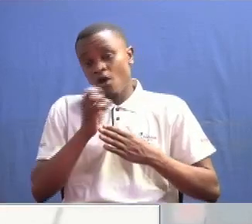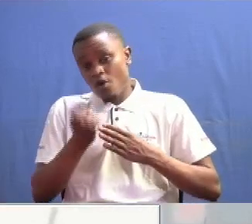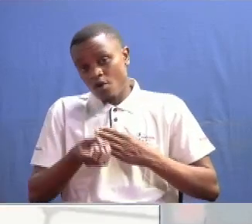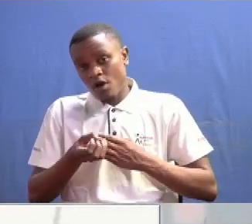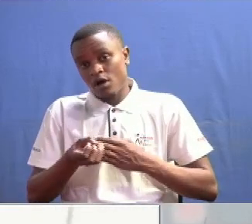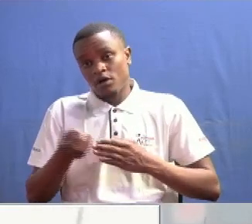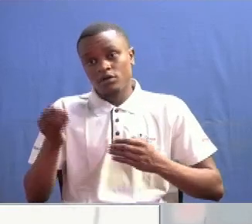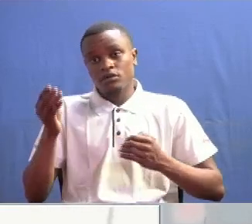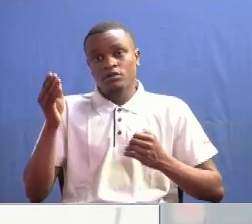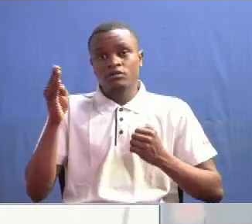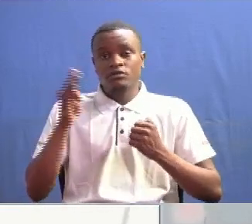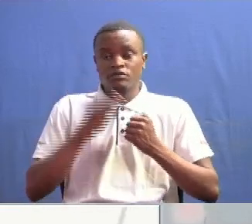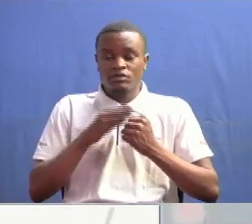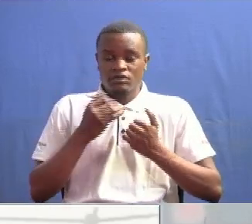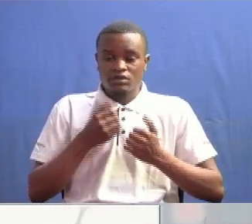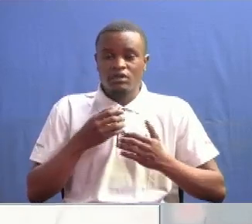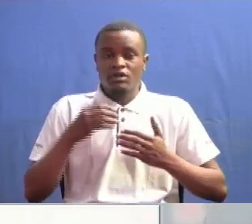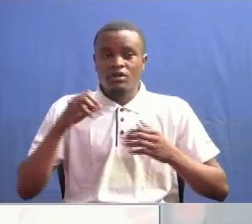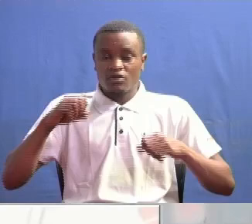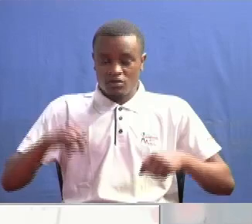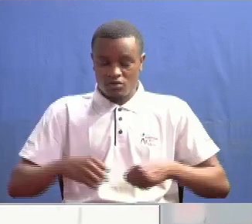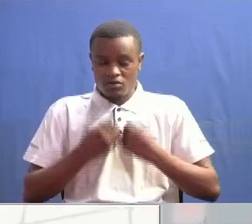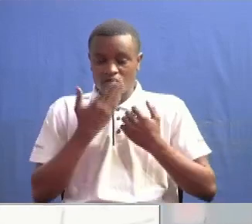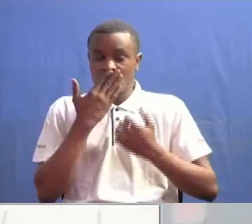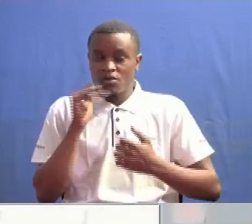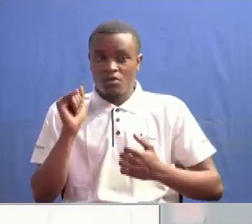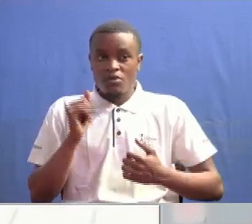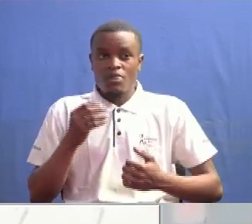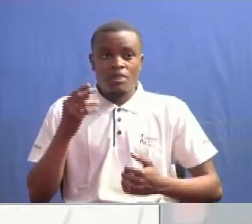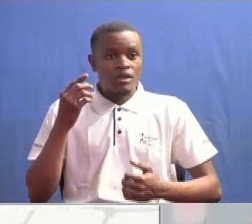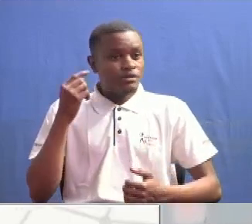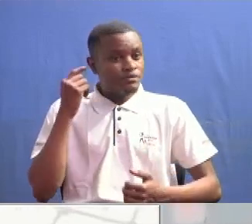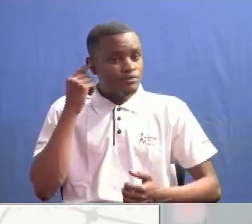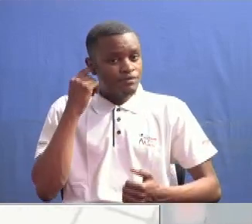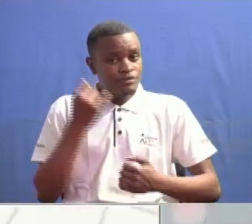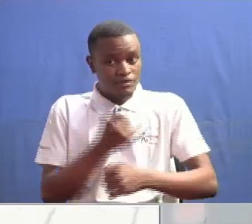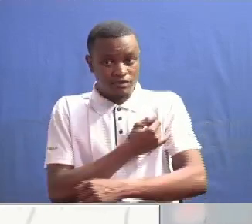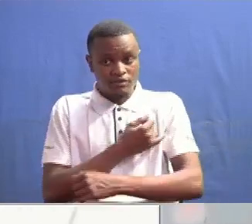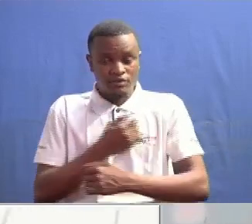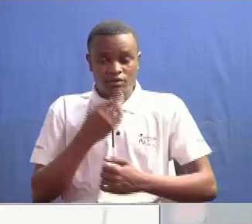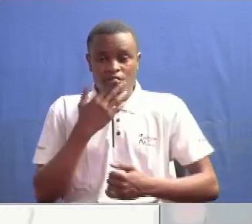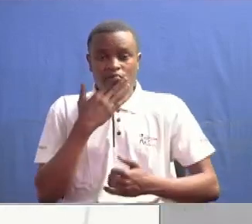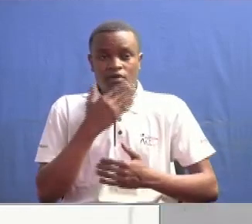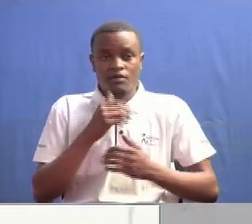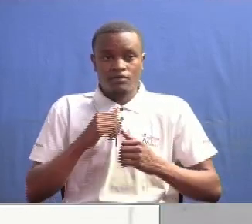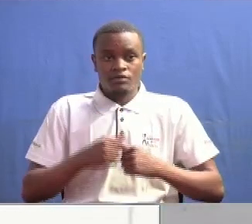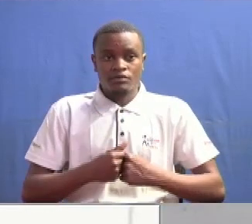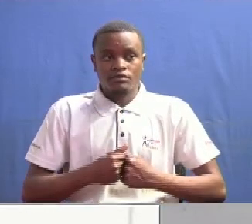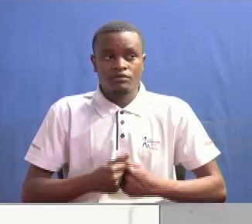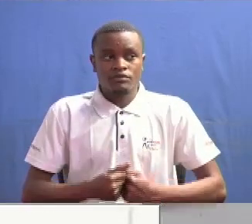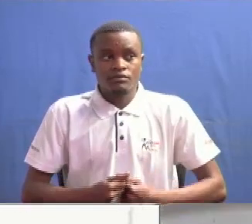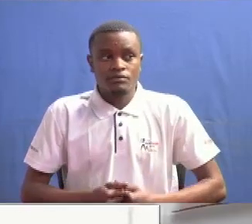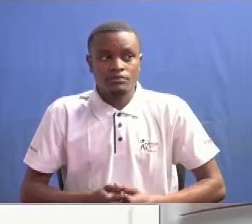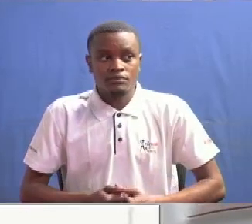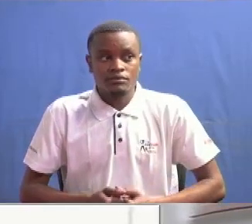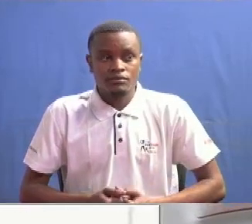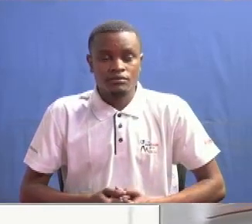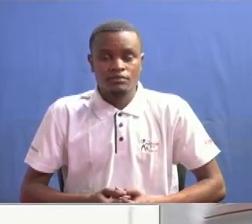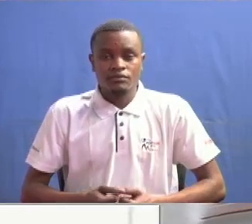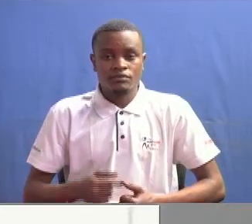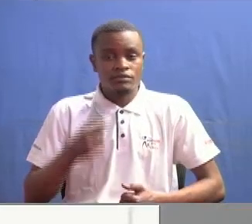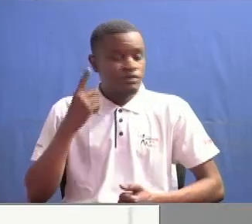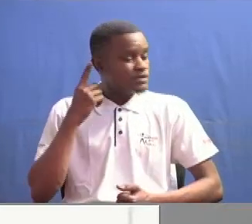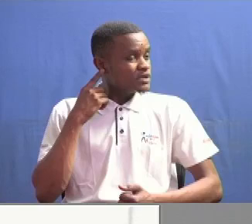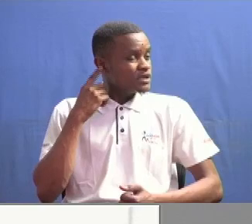by infections that could be preventable and treatable. Now, here's that report. Ear